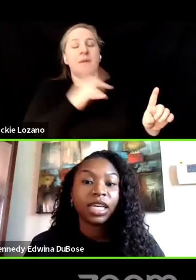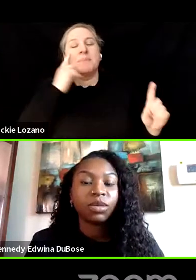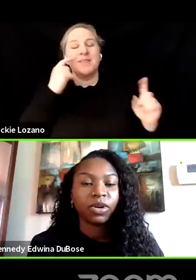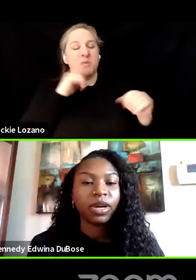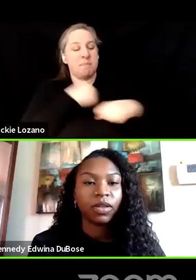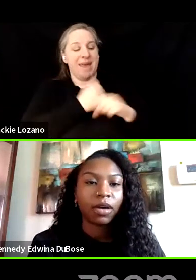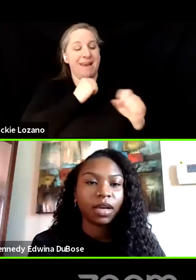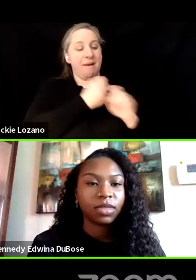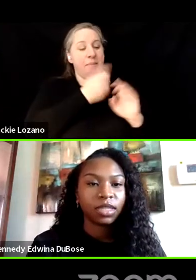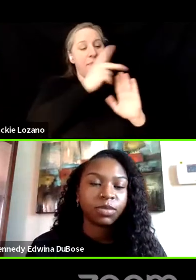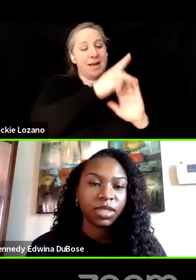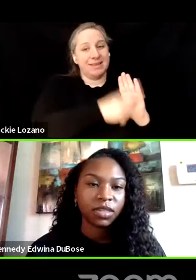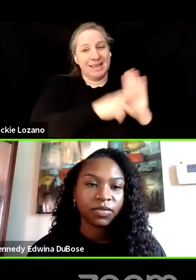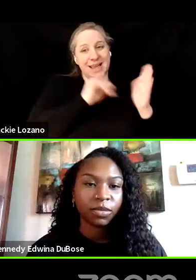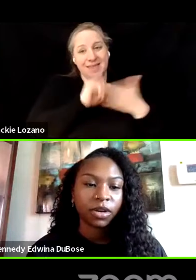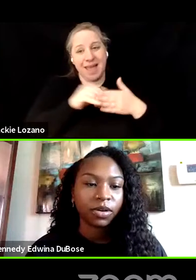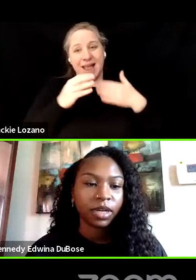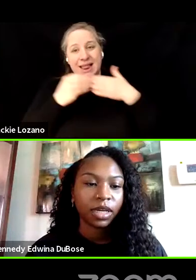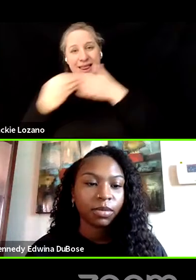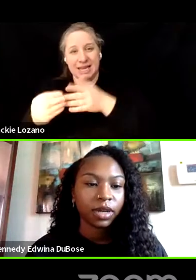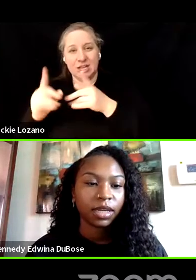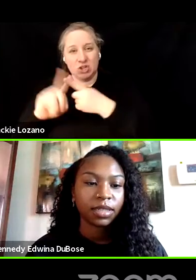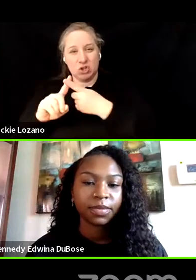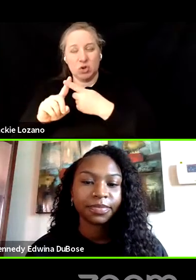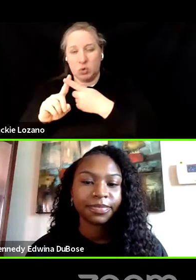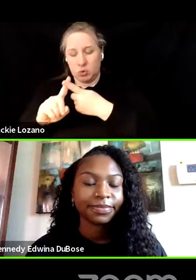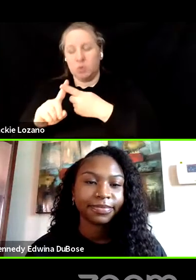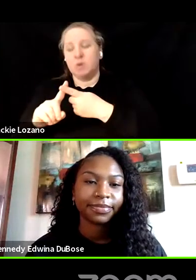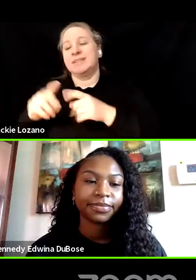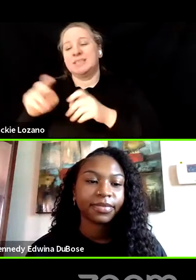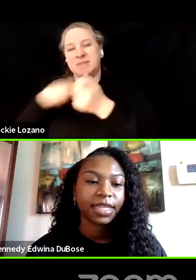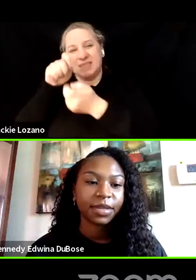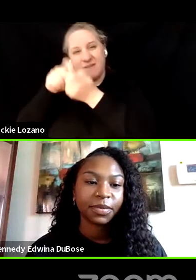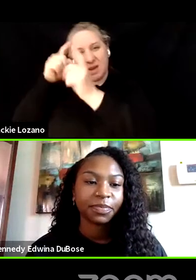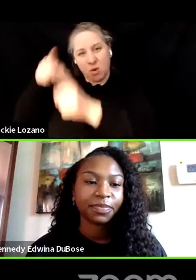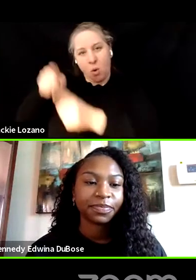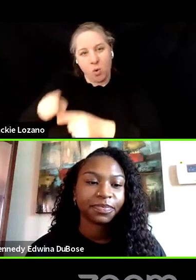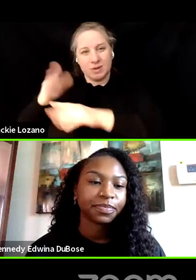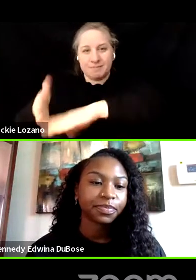conditions that lead to poor health outcomes in specific minority communities.